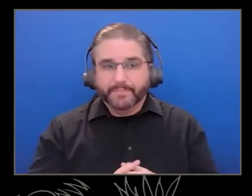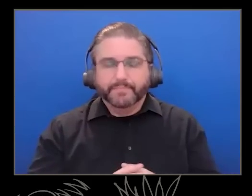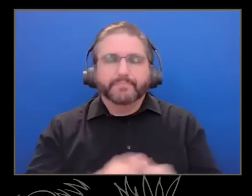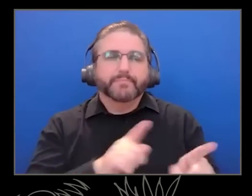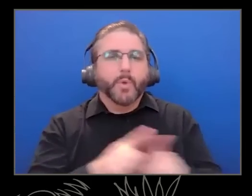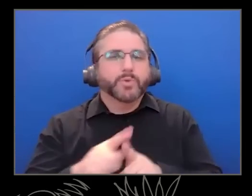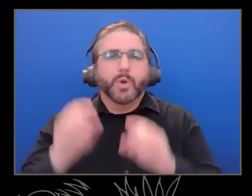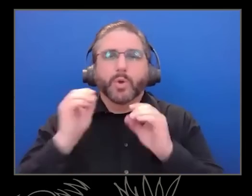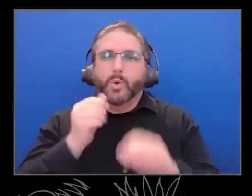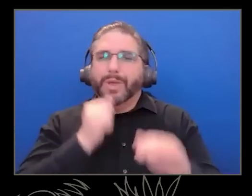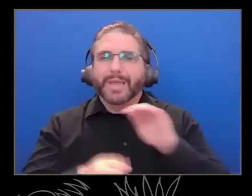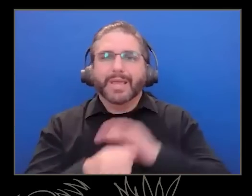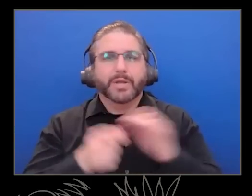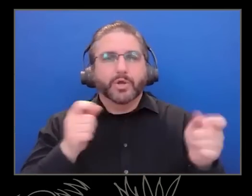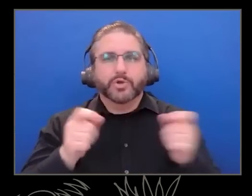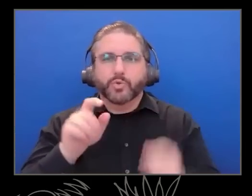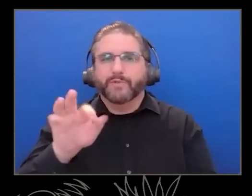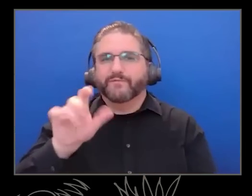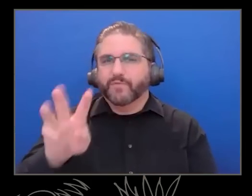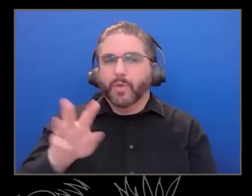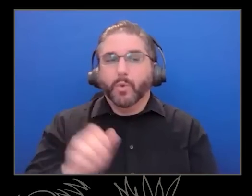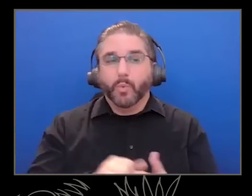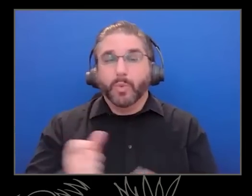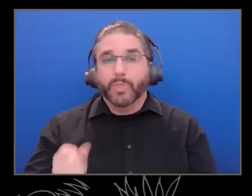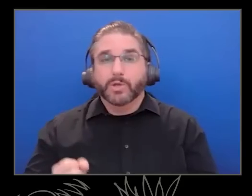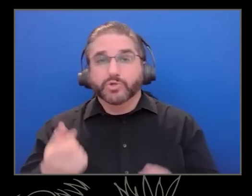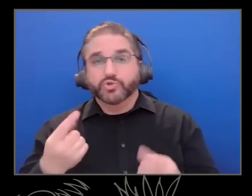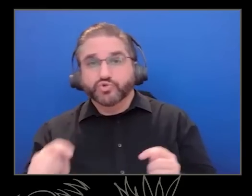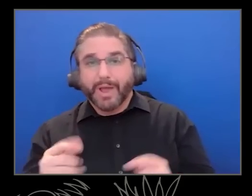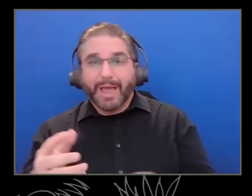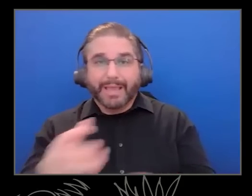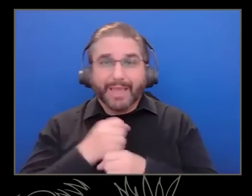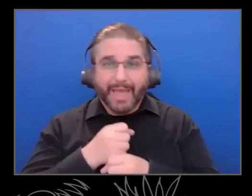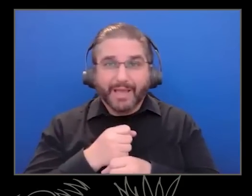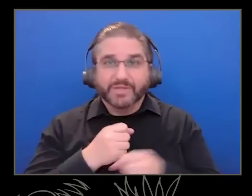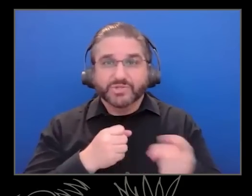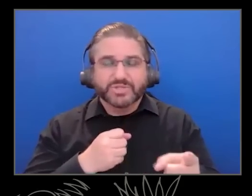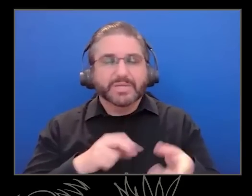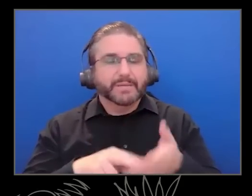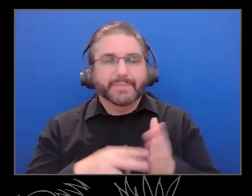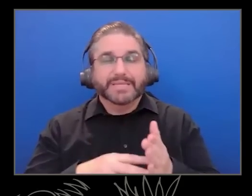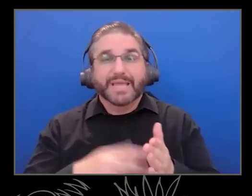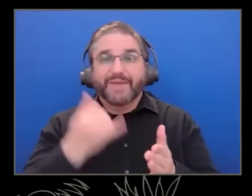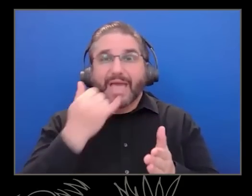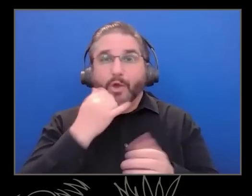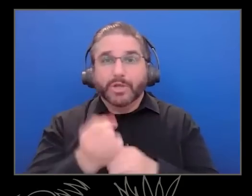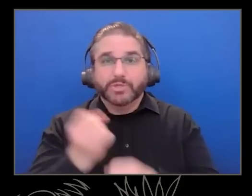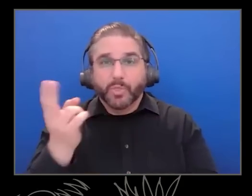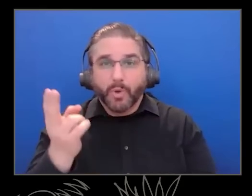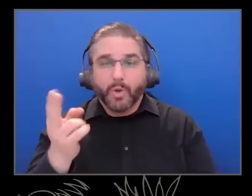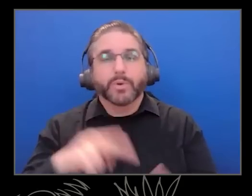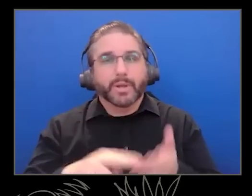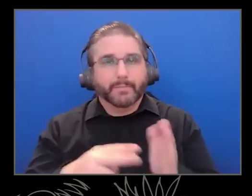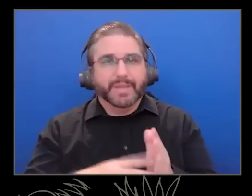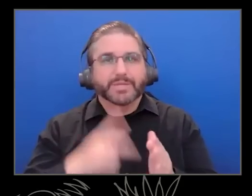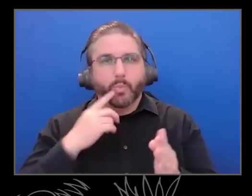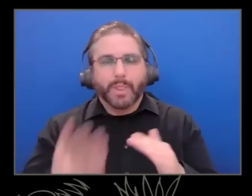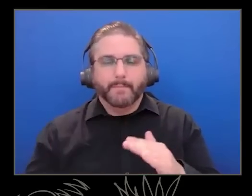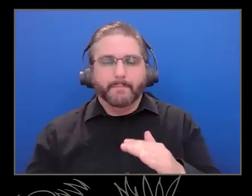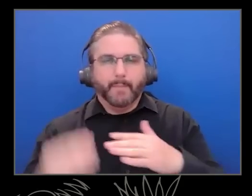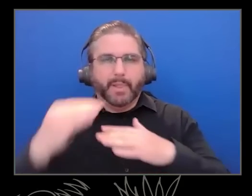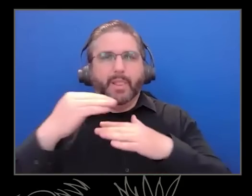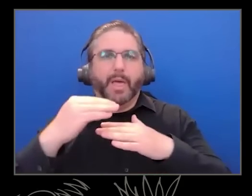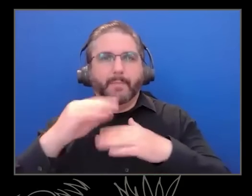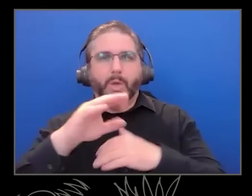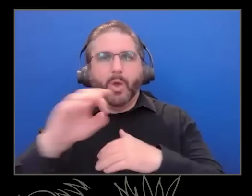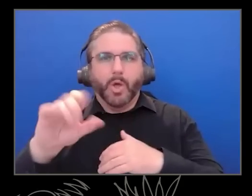no hidden control flow, right? With try catch, what that essentially means is when an error is thrown, it's going to bubble up the call stack until